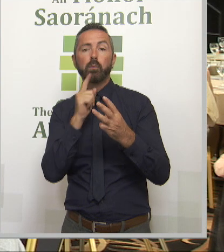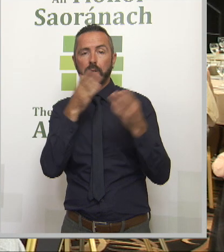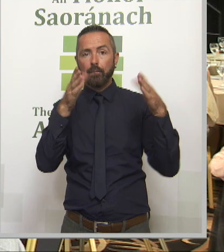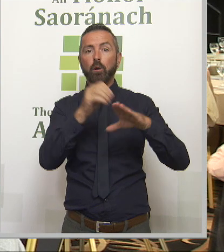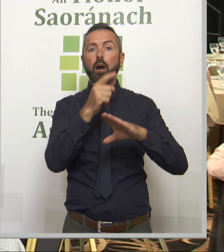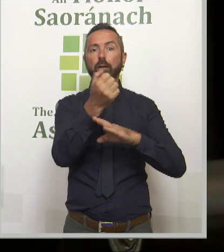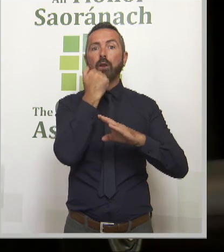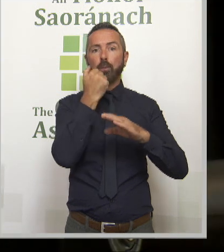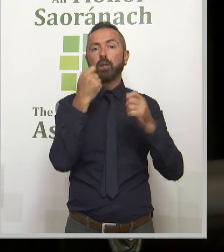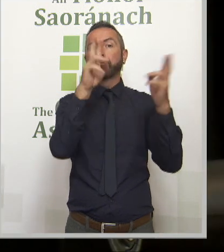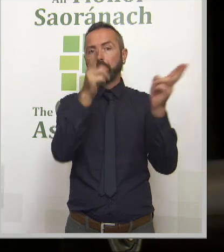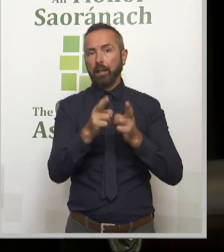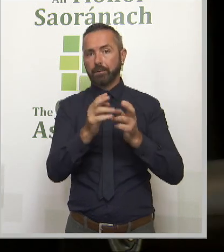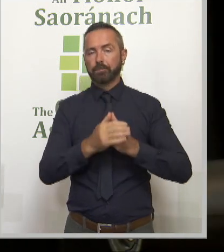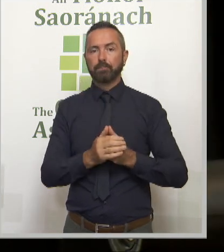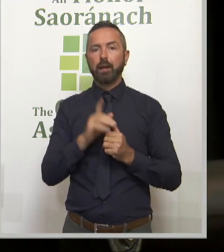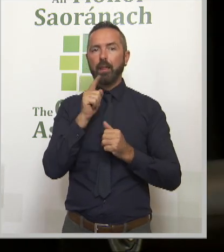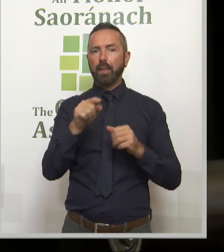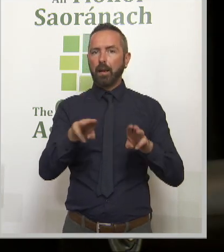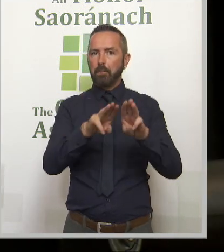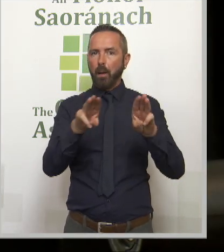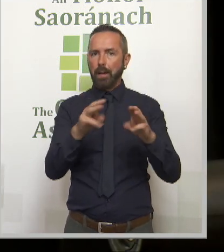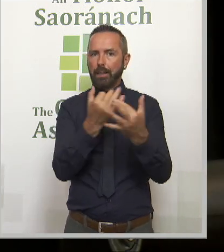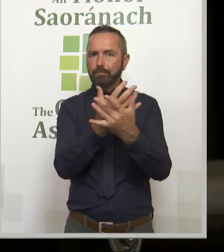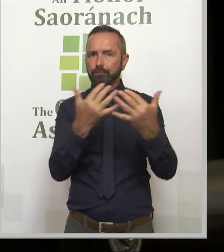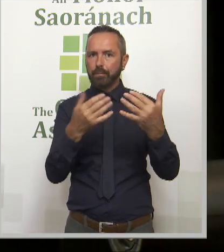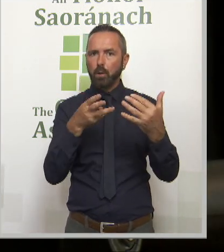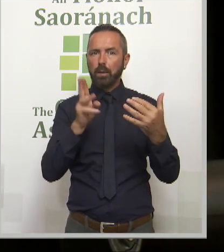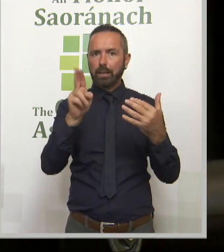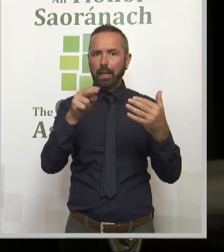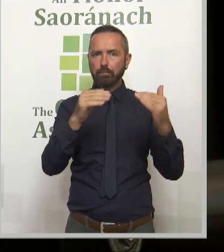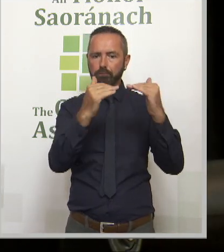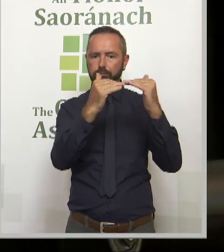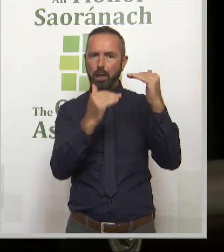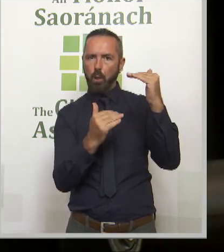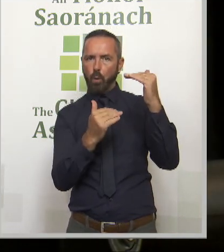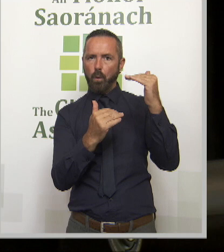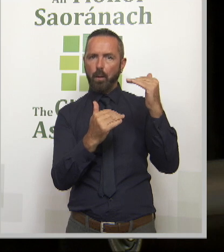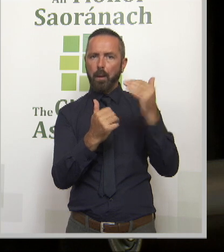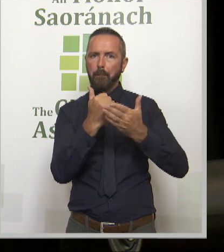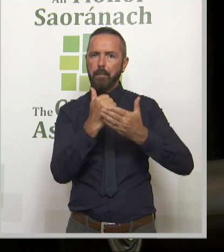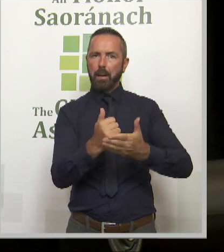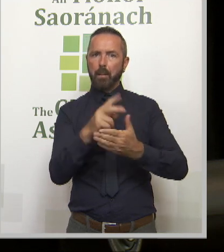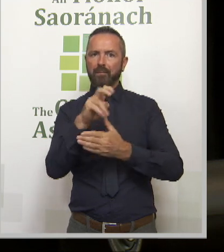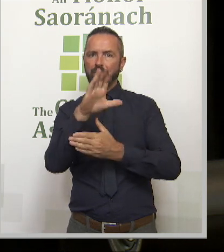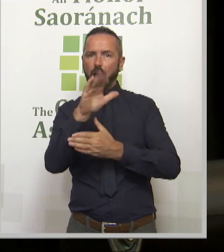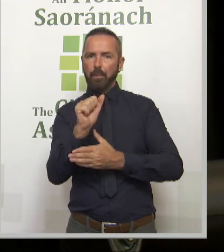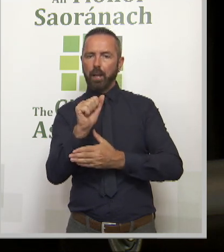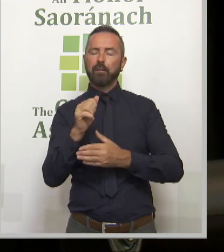And that population may dip below what's called a minimum viable population, when there are just too few individuals or they're